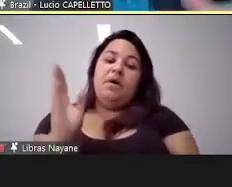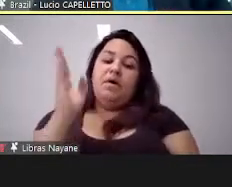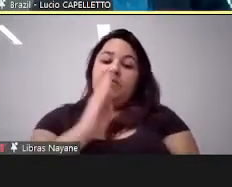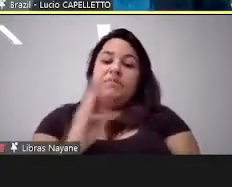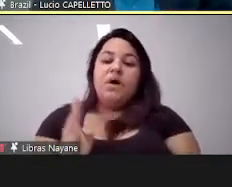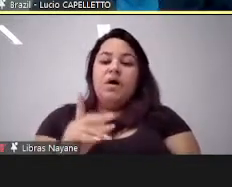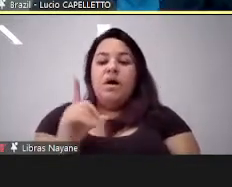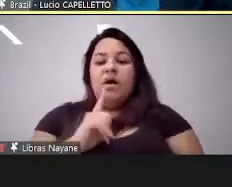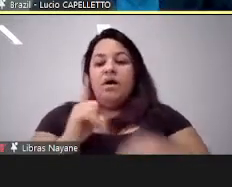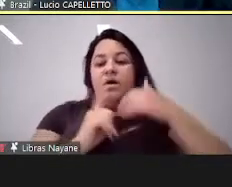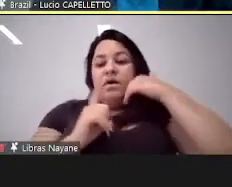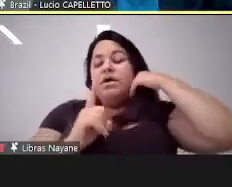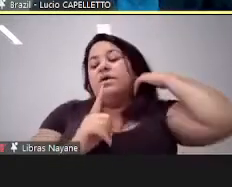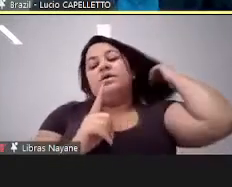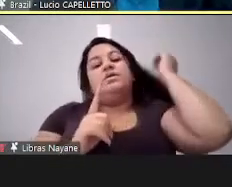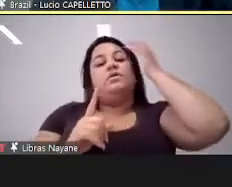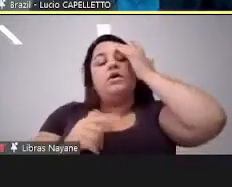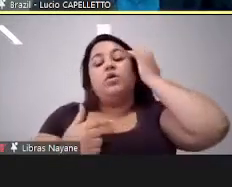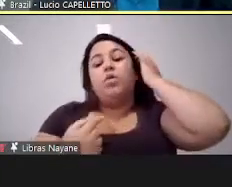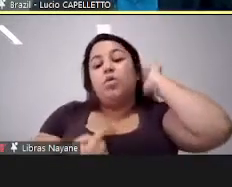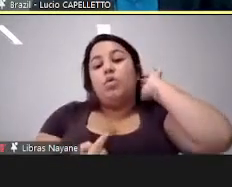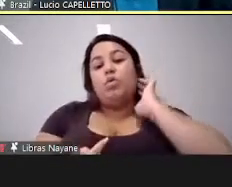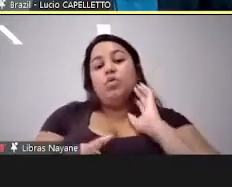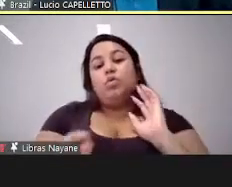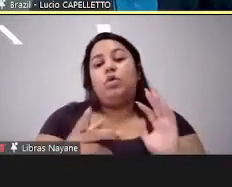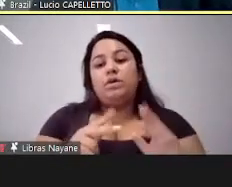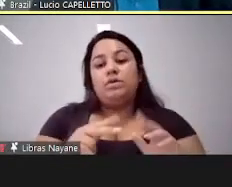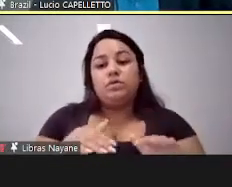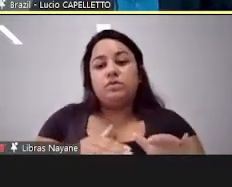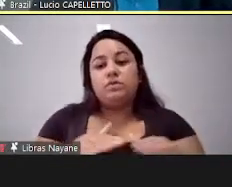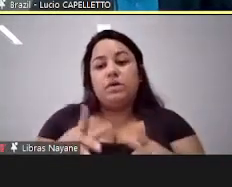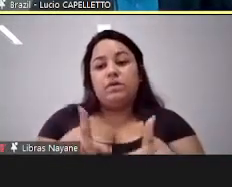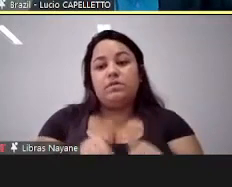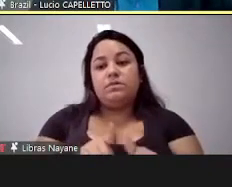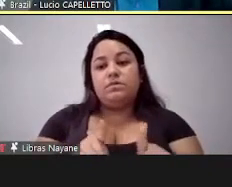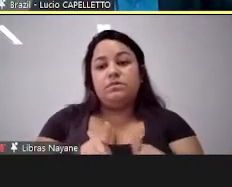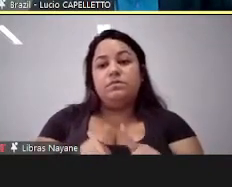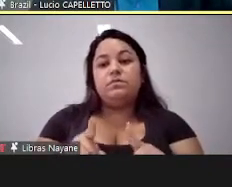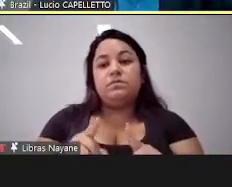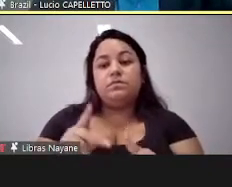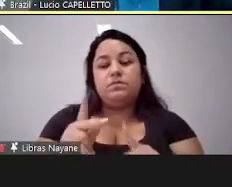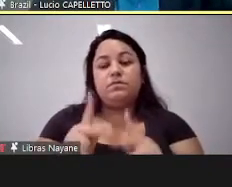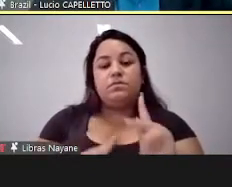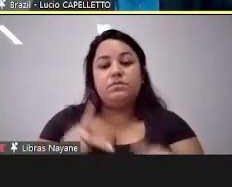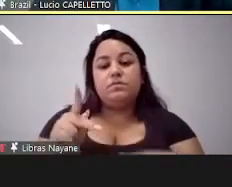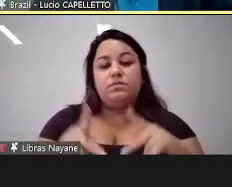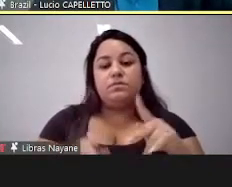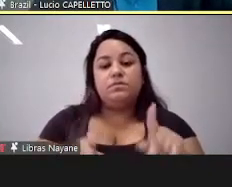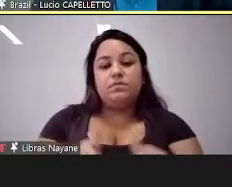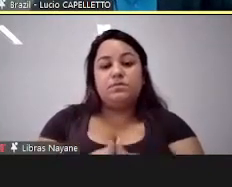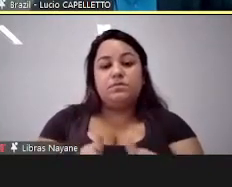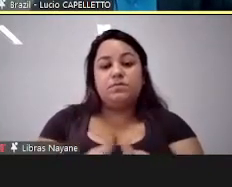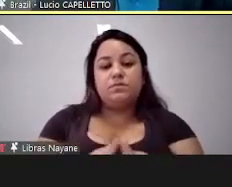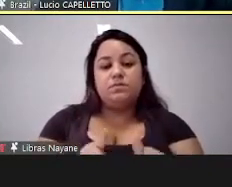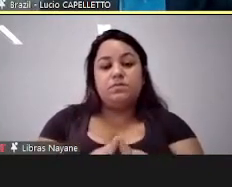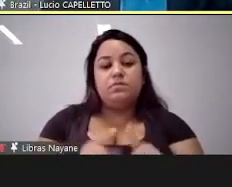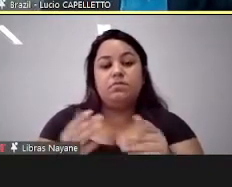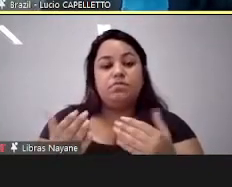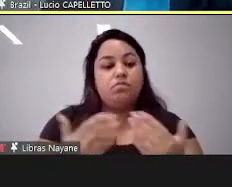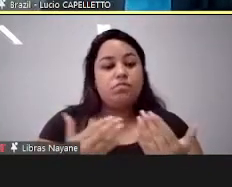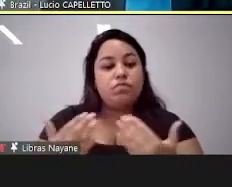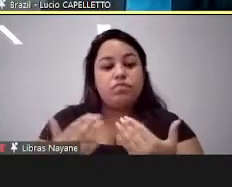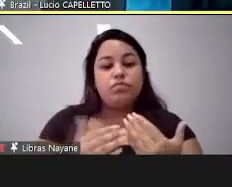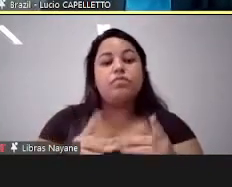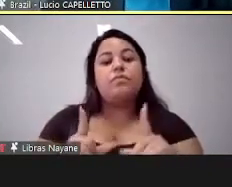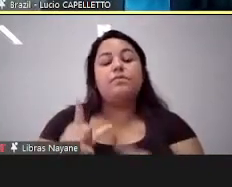So Brazil still has a lot to reach. Thinking about the active